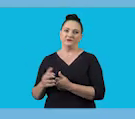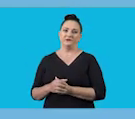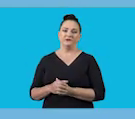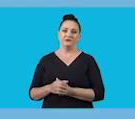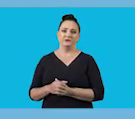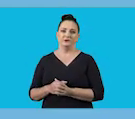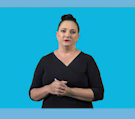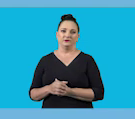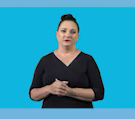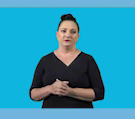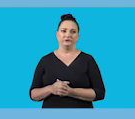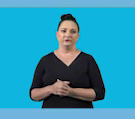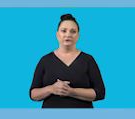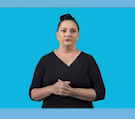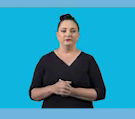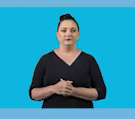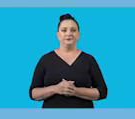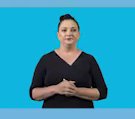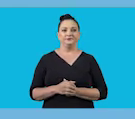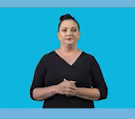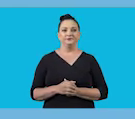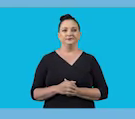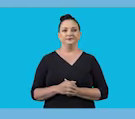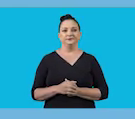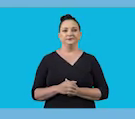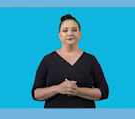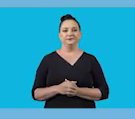gaseous phase, they move randomly again.